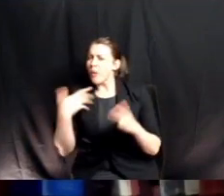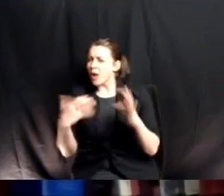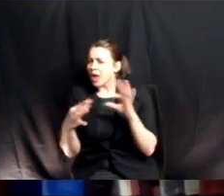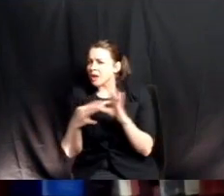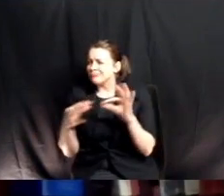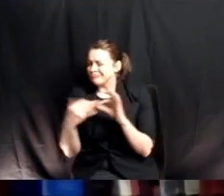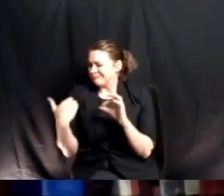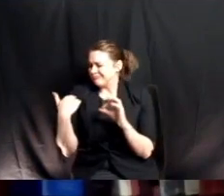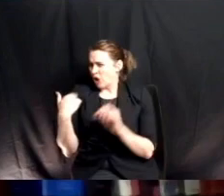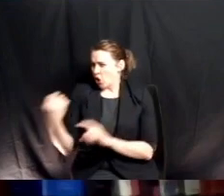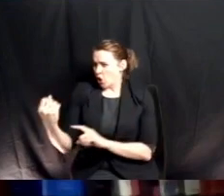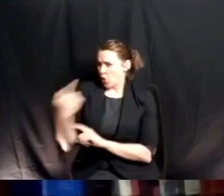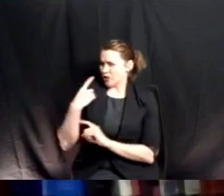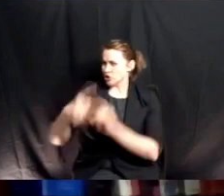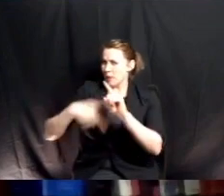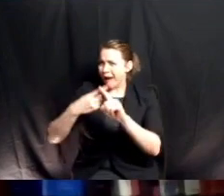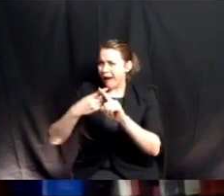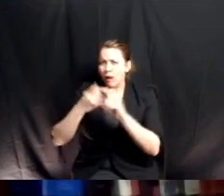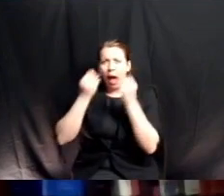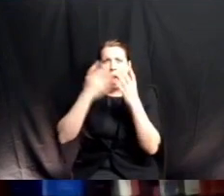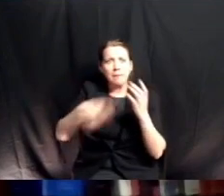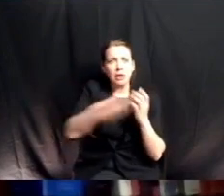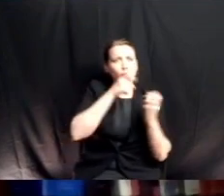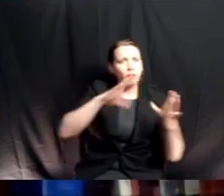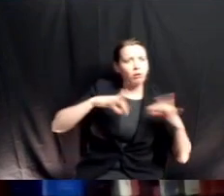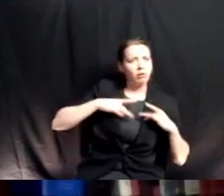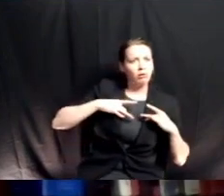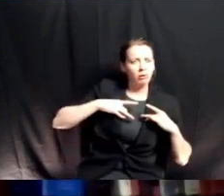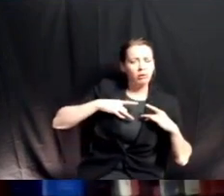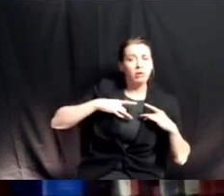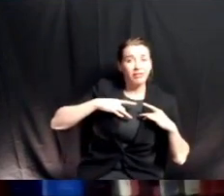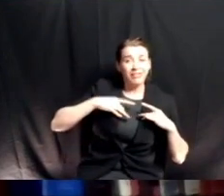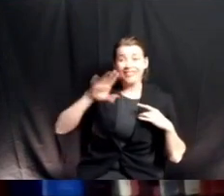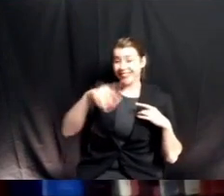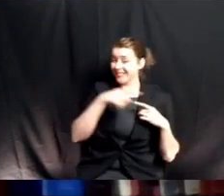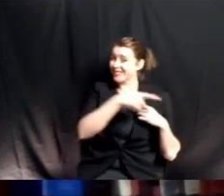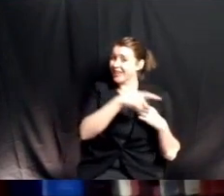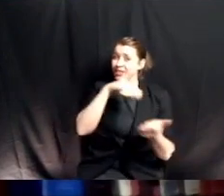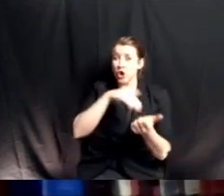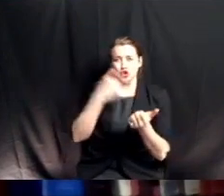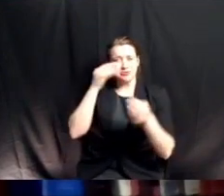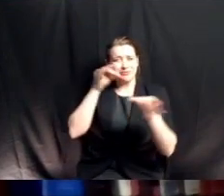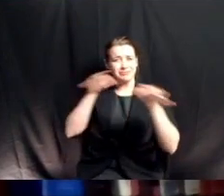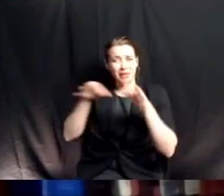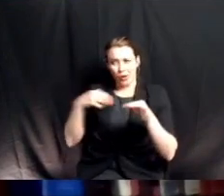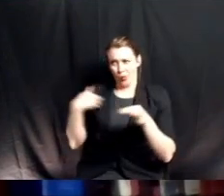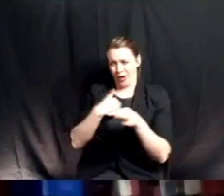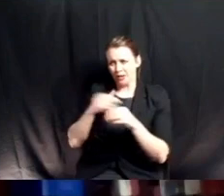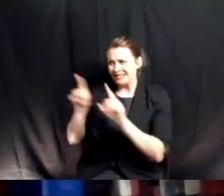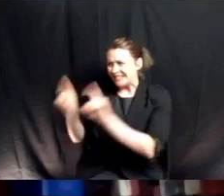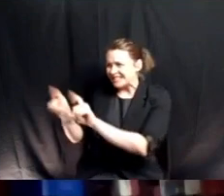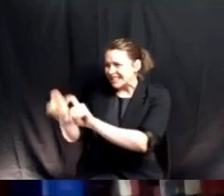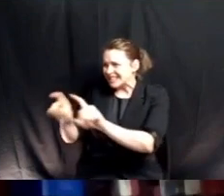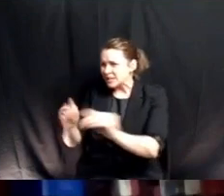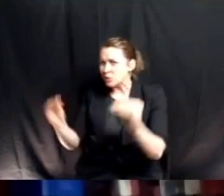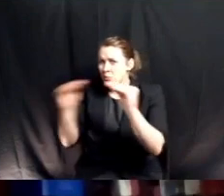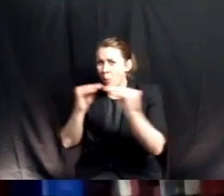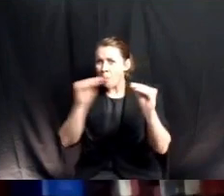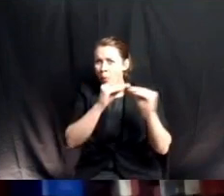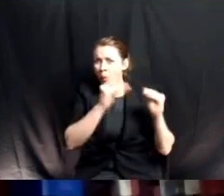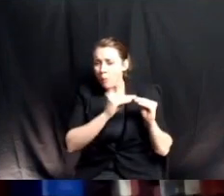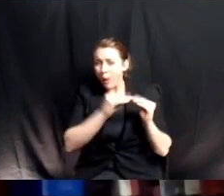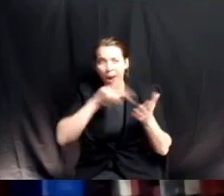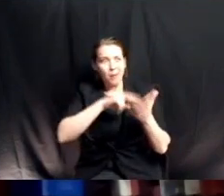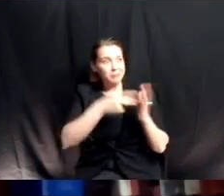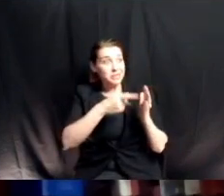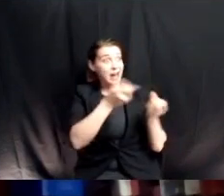point out that because we're testing so much more, as Dr. Ezike is saying, we have thousands more people who are being detected with